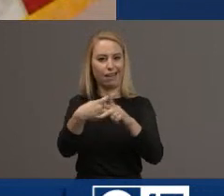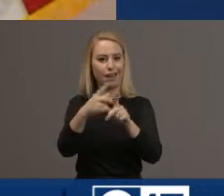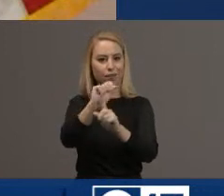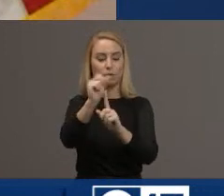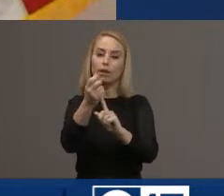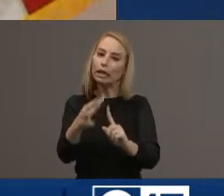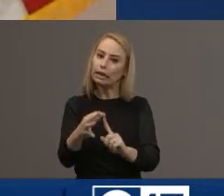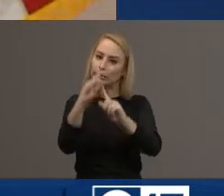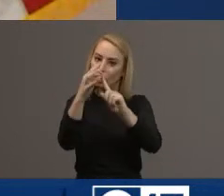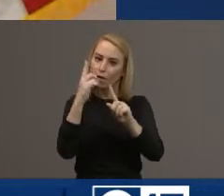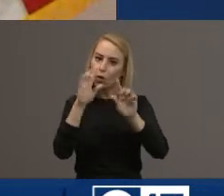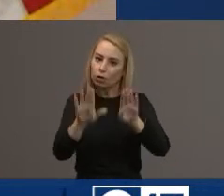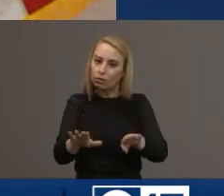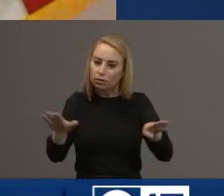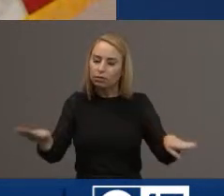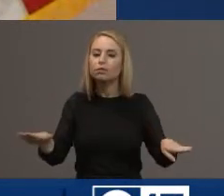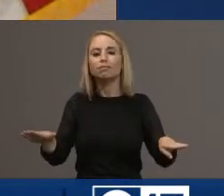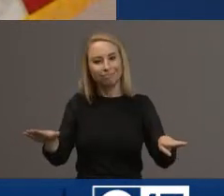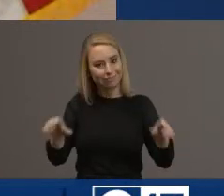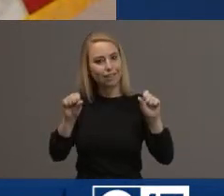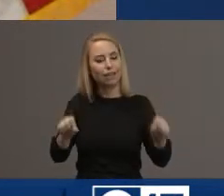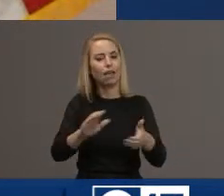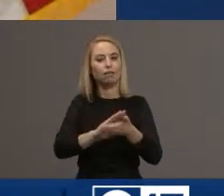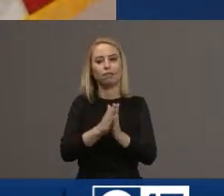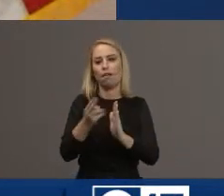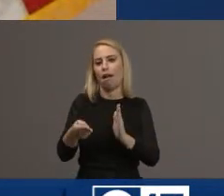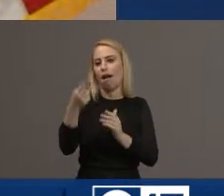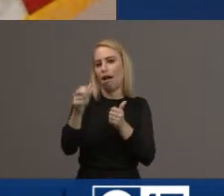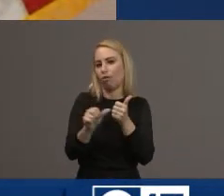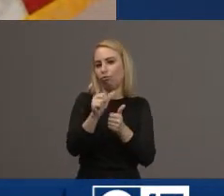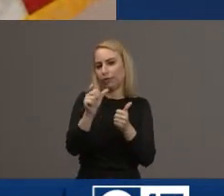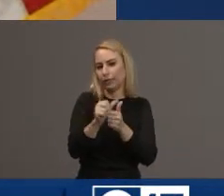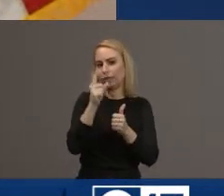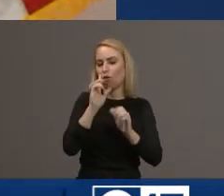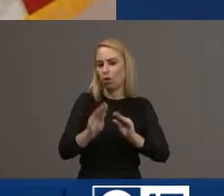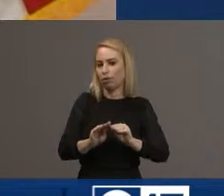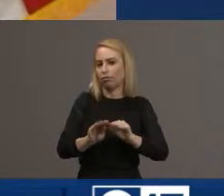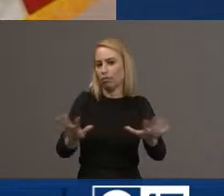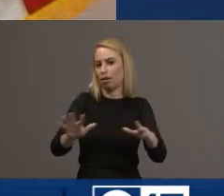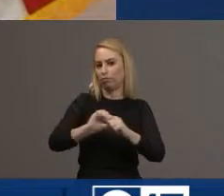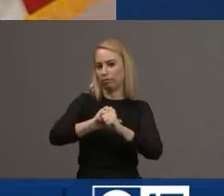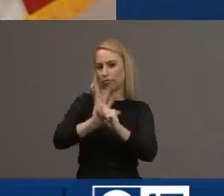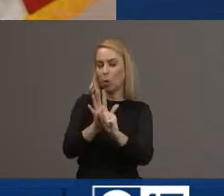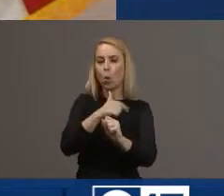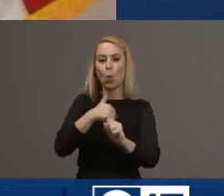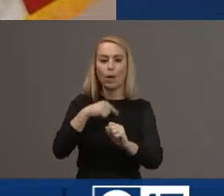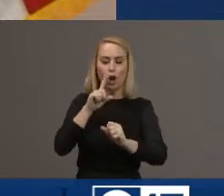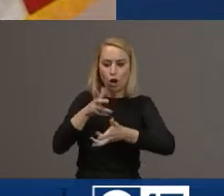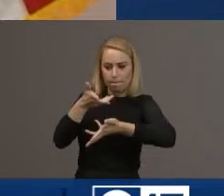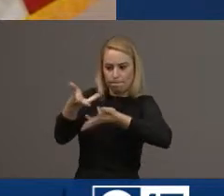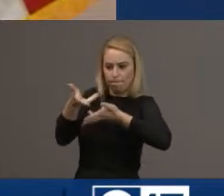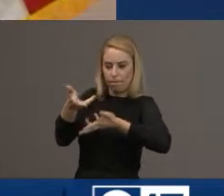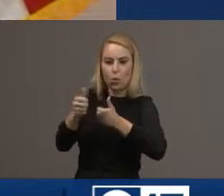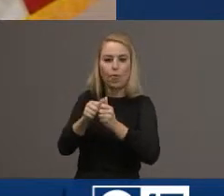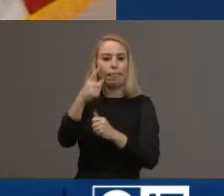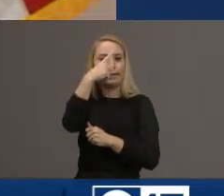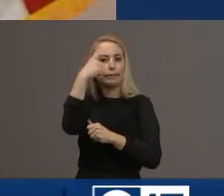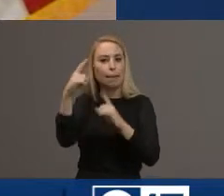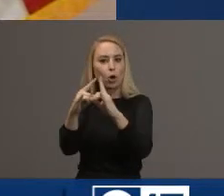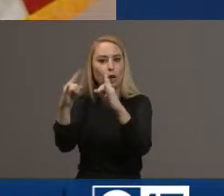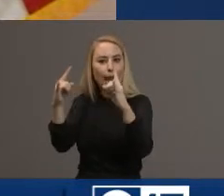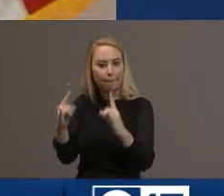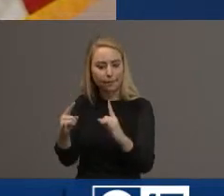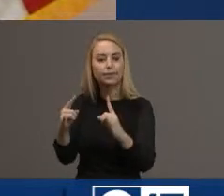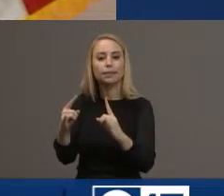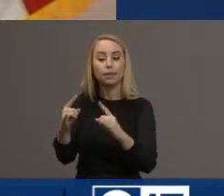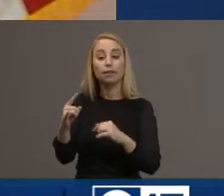youth, that can be a high risk of transmission. So we are working with summer camps. As far as I'm aware,